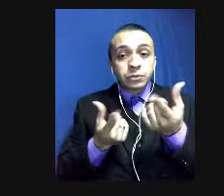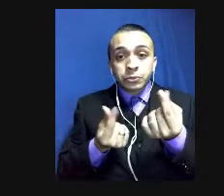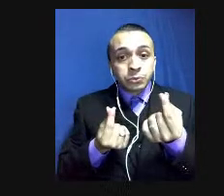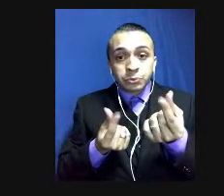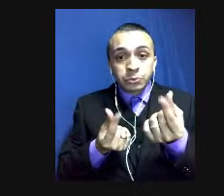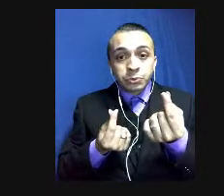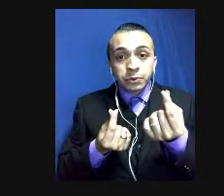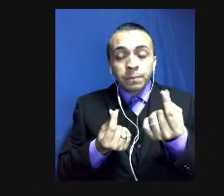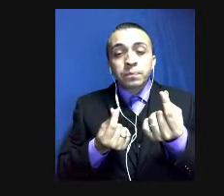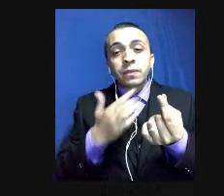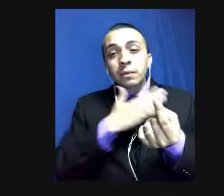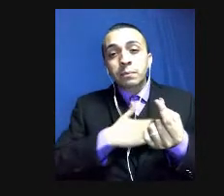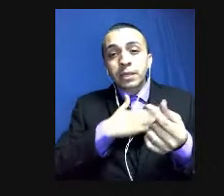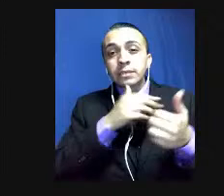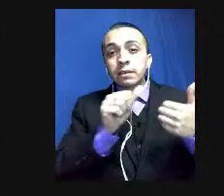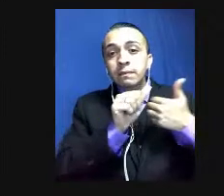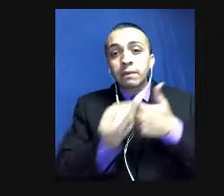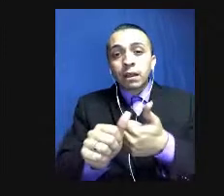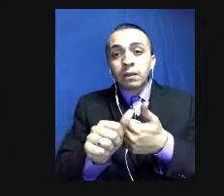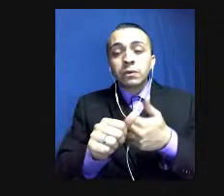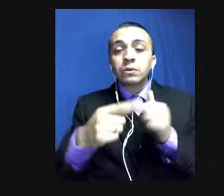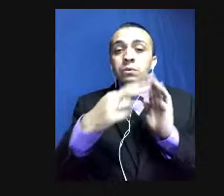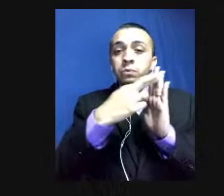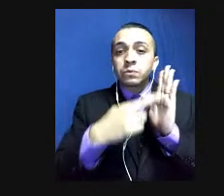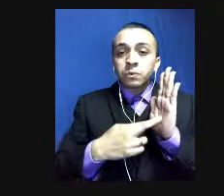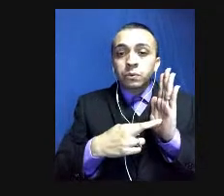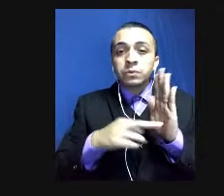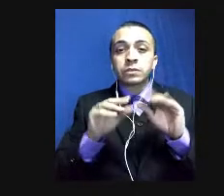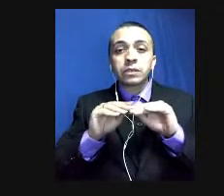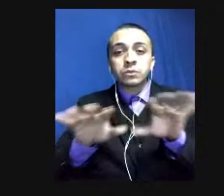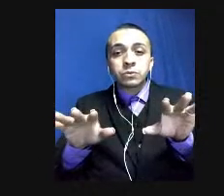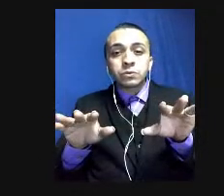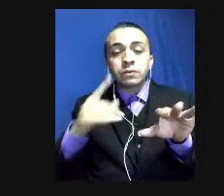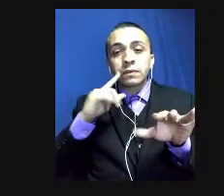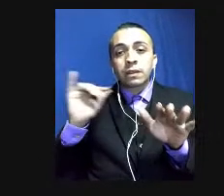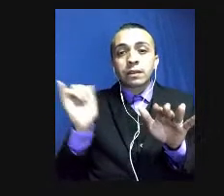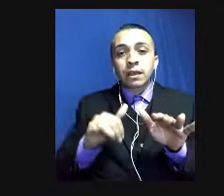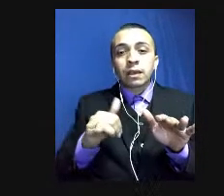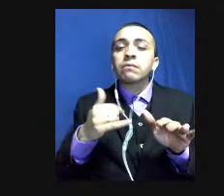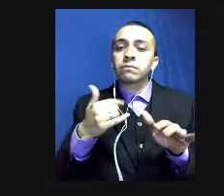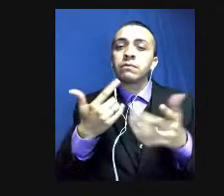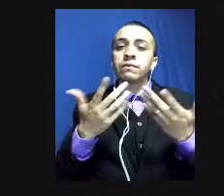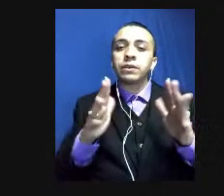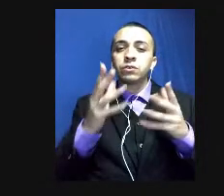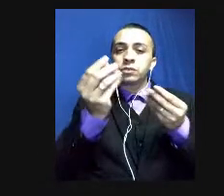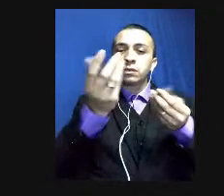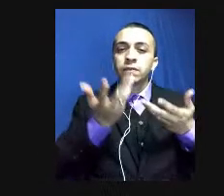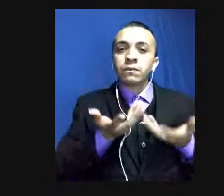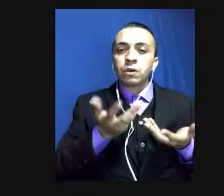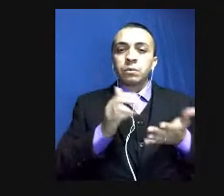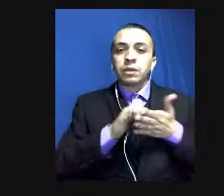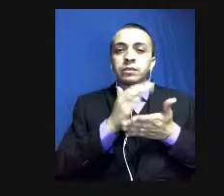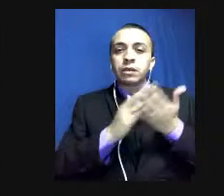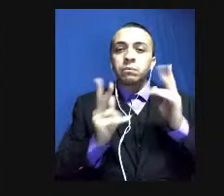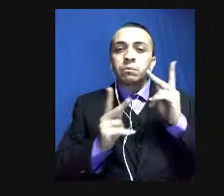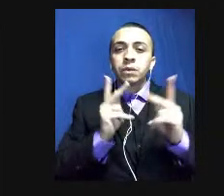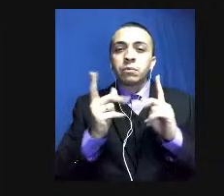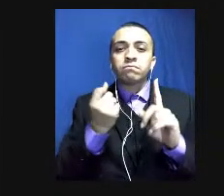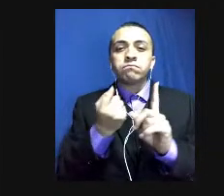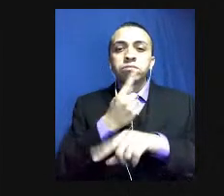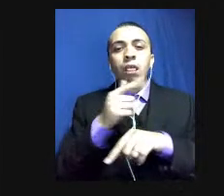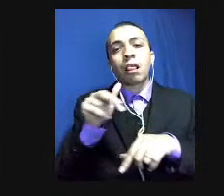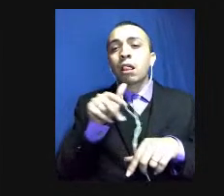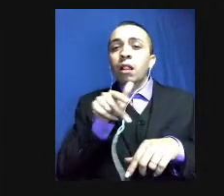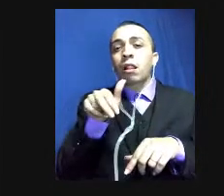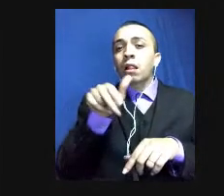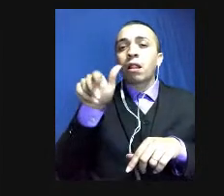stick within the guidelines of the permits, please. We're getting some reports that people are out wandering around the forest area and causing problems